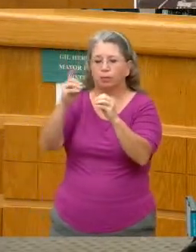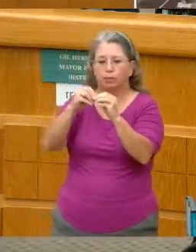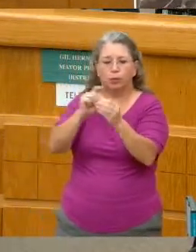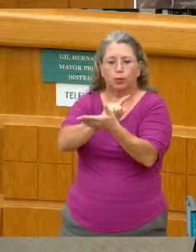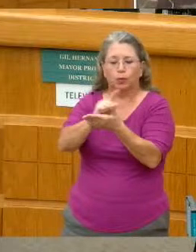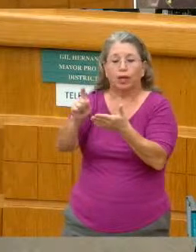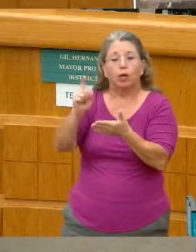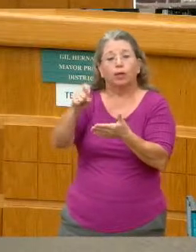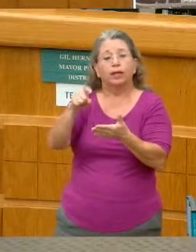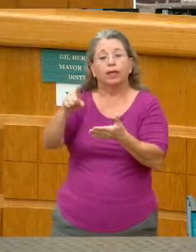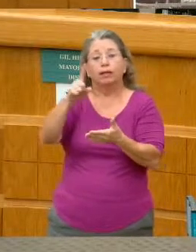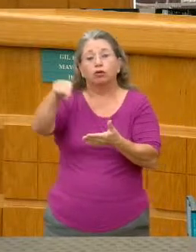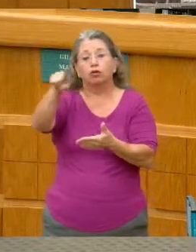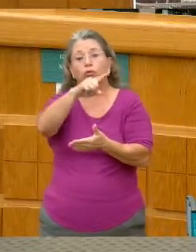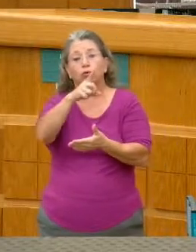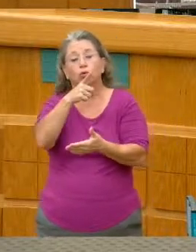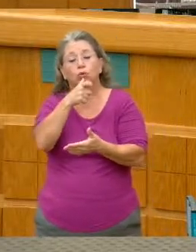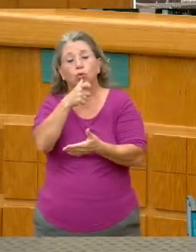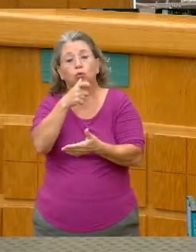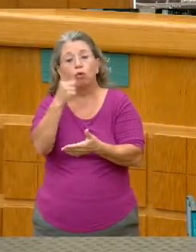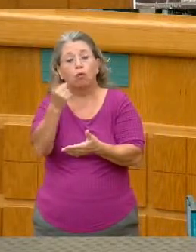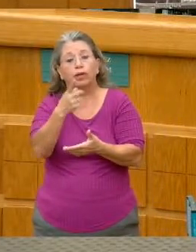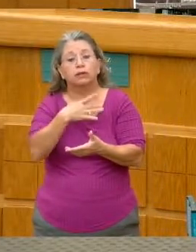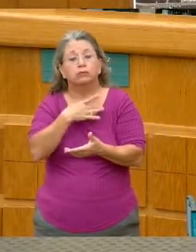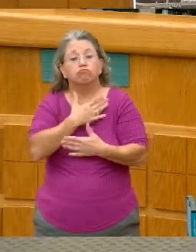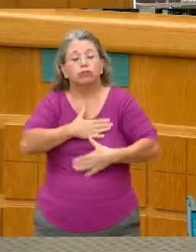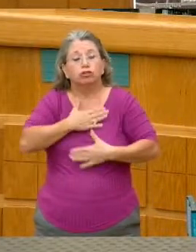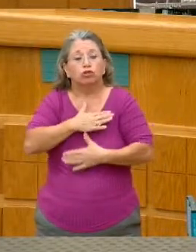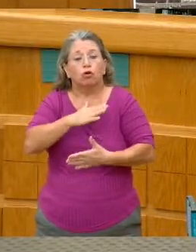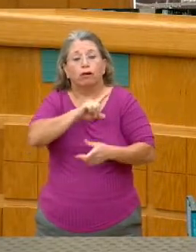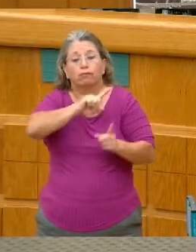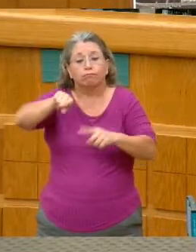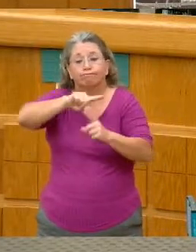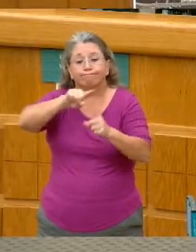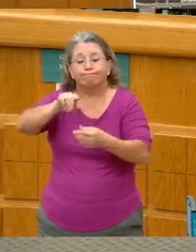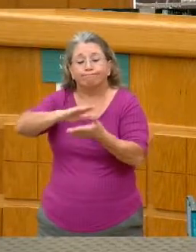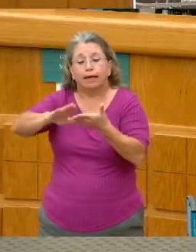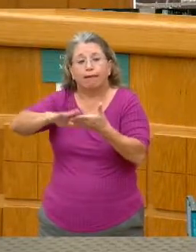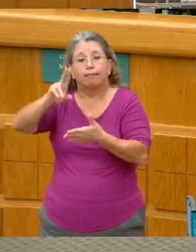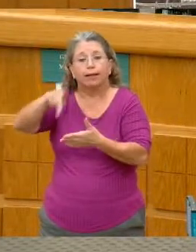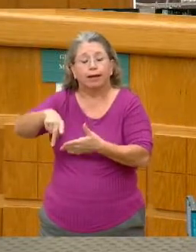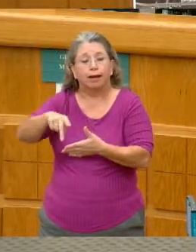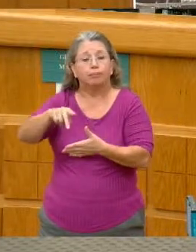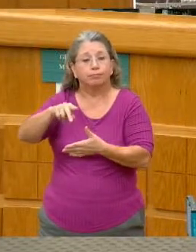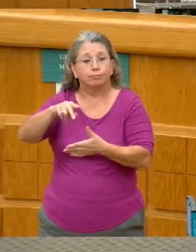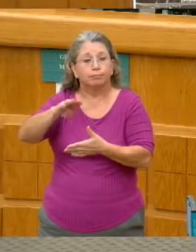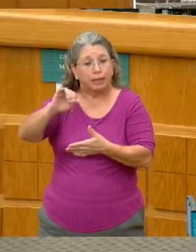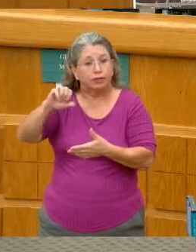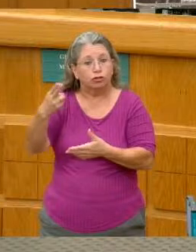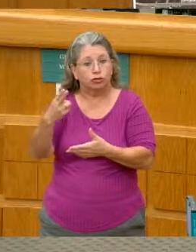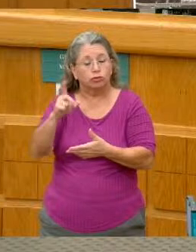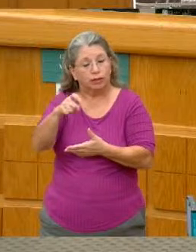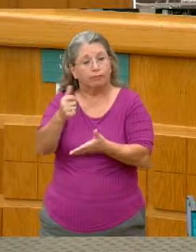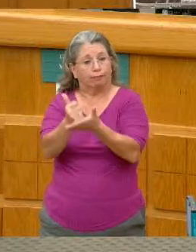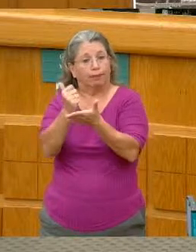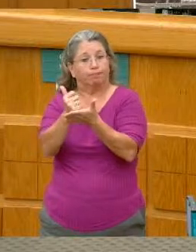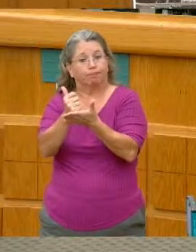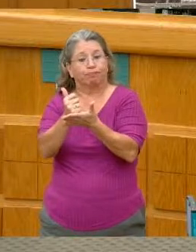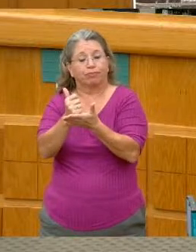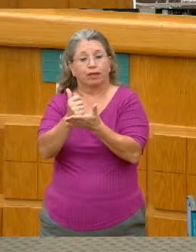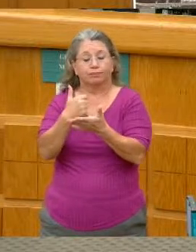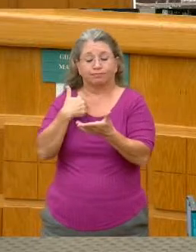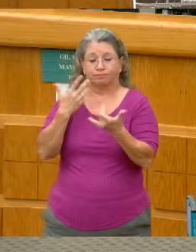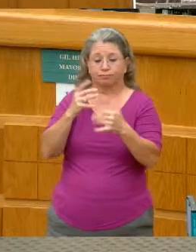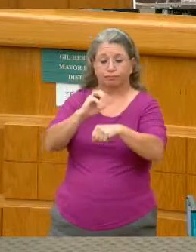come out and assist us. This weekend, we will be working with a working group that I put together that will